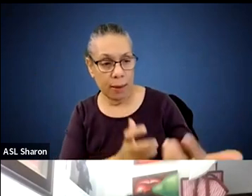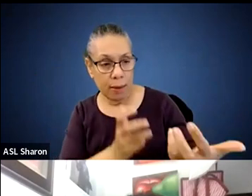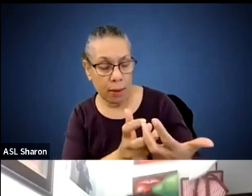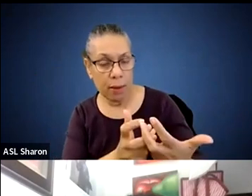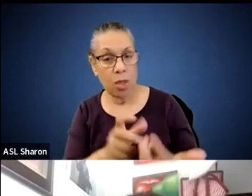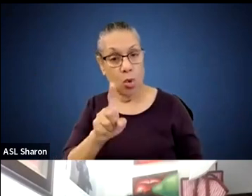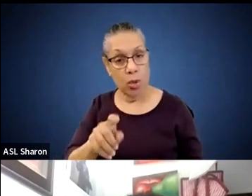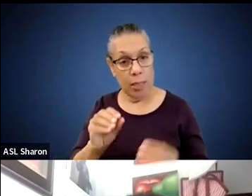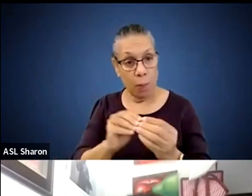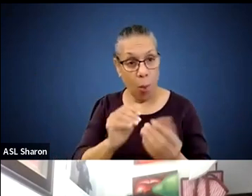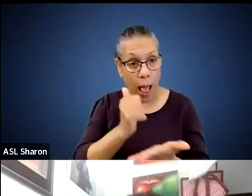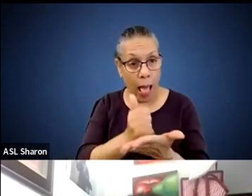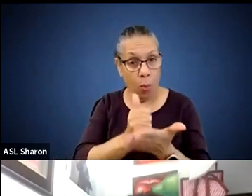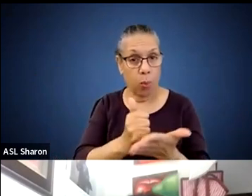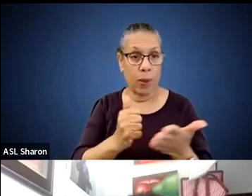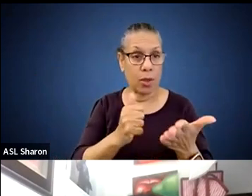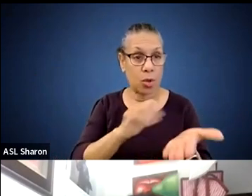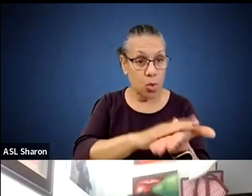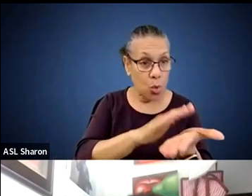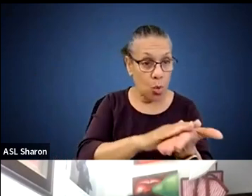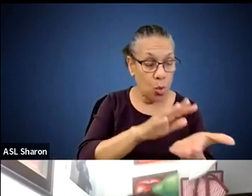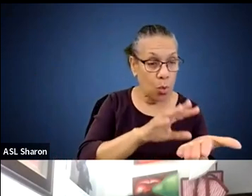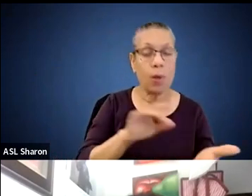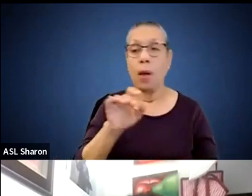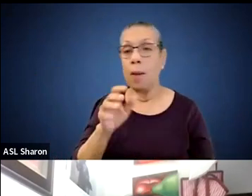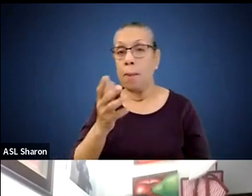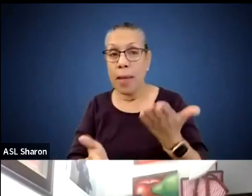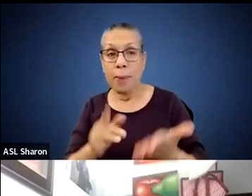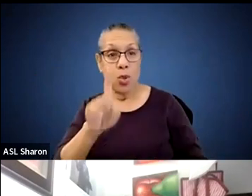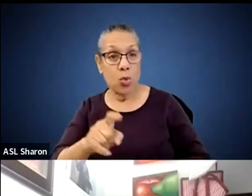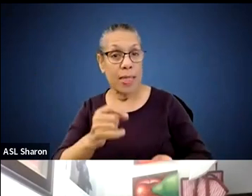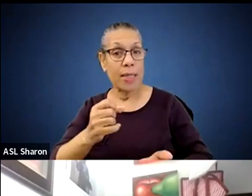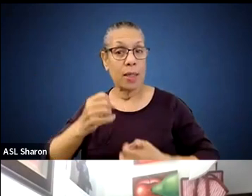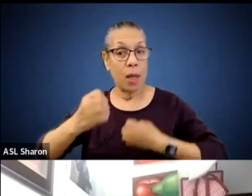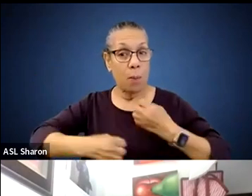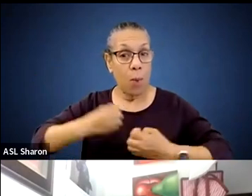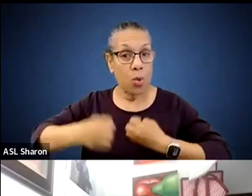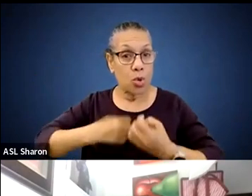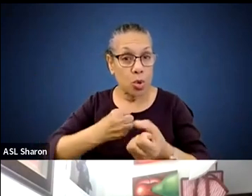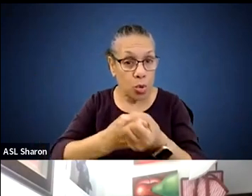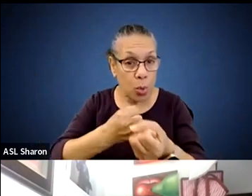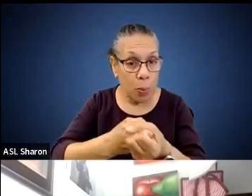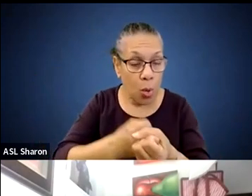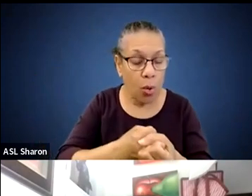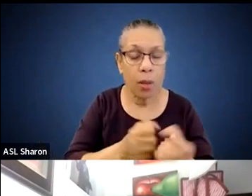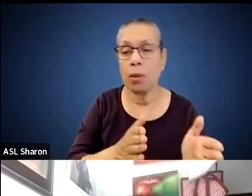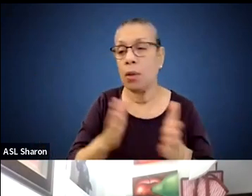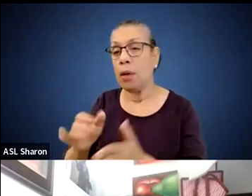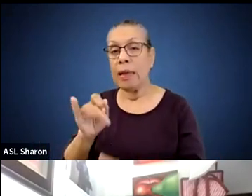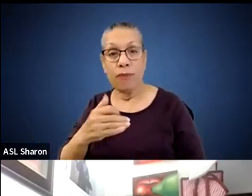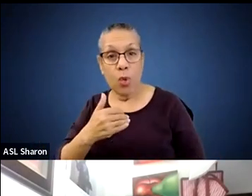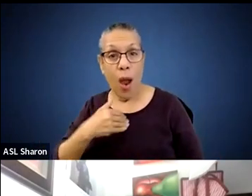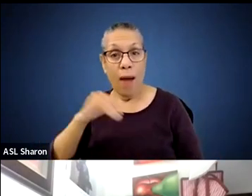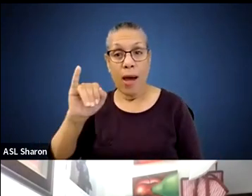more academic recovery whether that's social emotional support whether that is um you know if they have an IEP can do